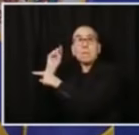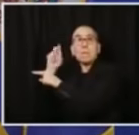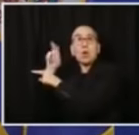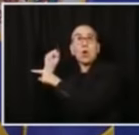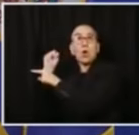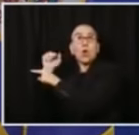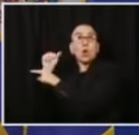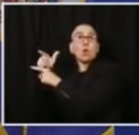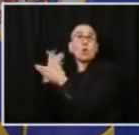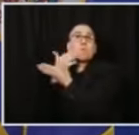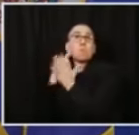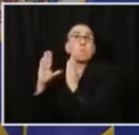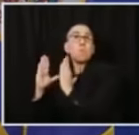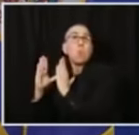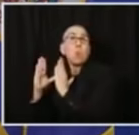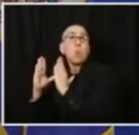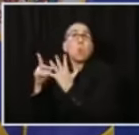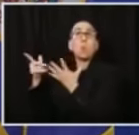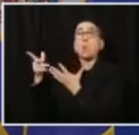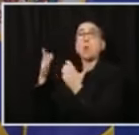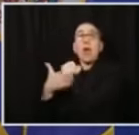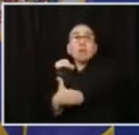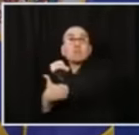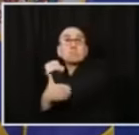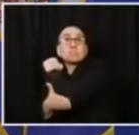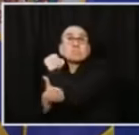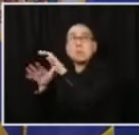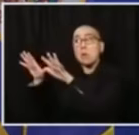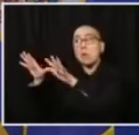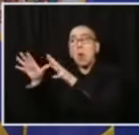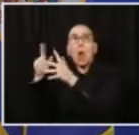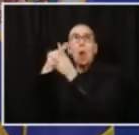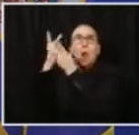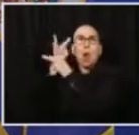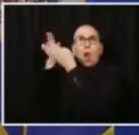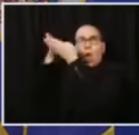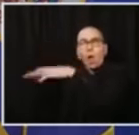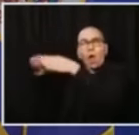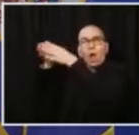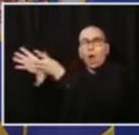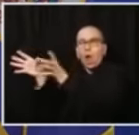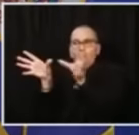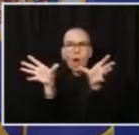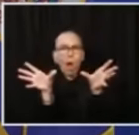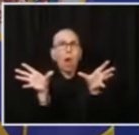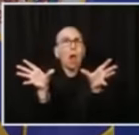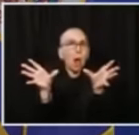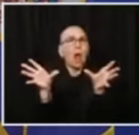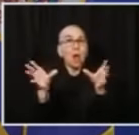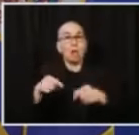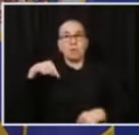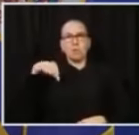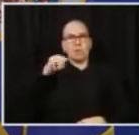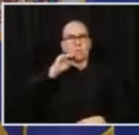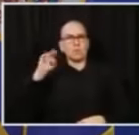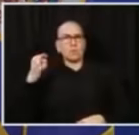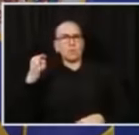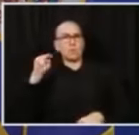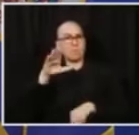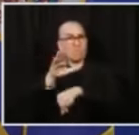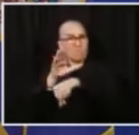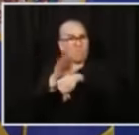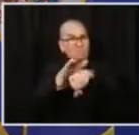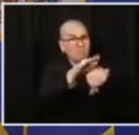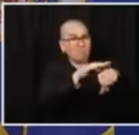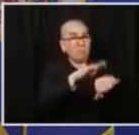greater Minnesota. Those are details that are being worked out. But I caution Minnesotans, this is not confirmed. It's changed